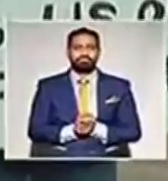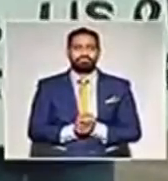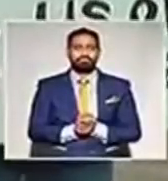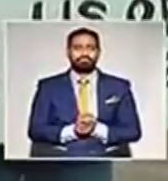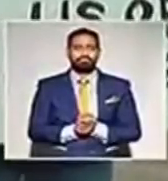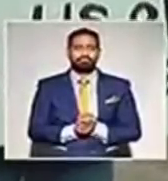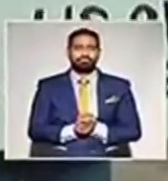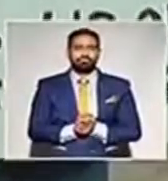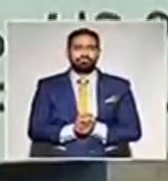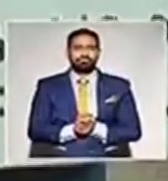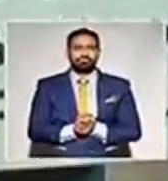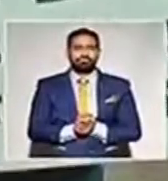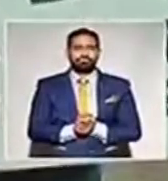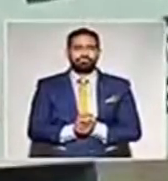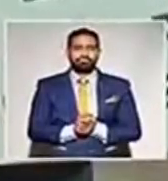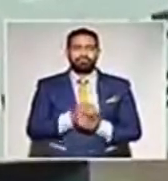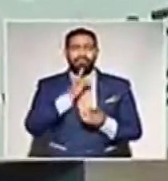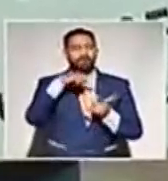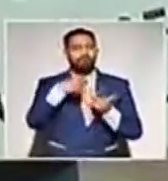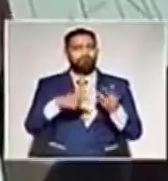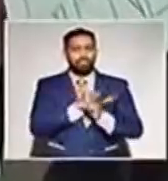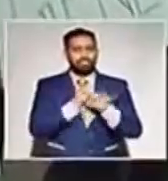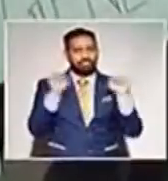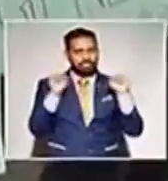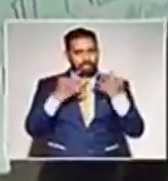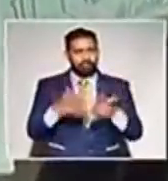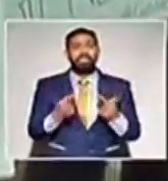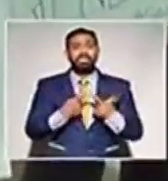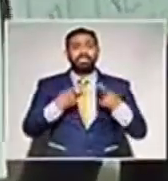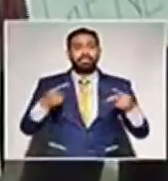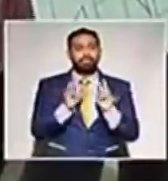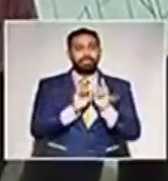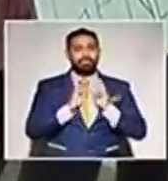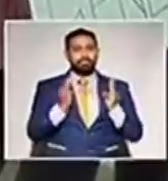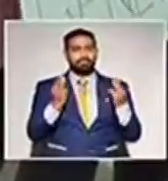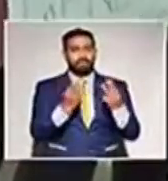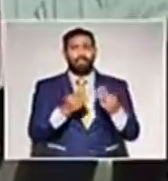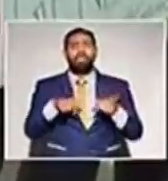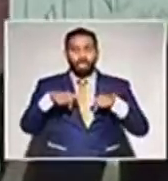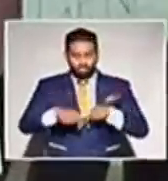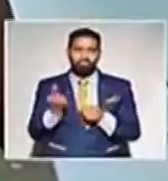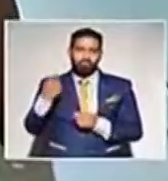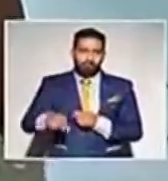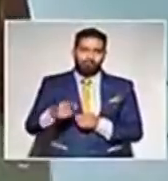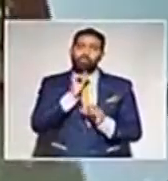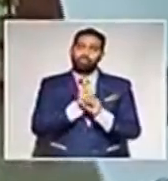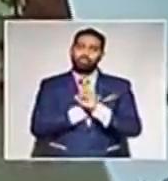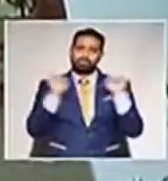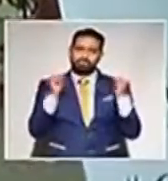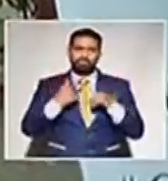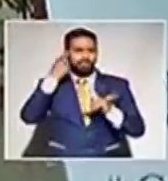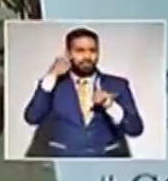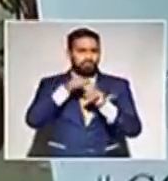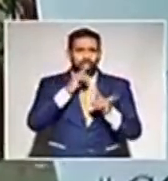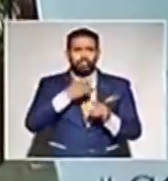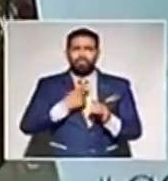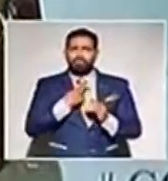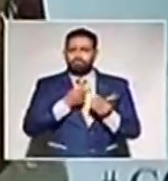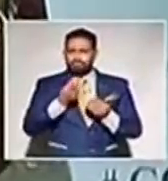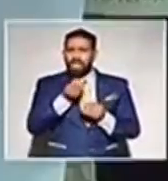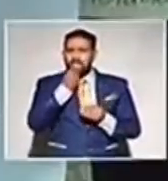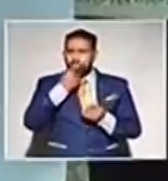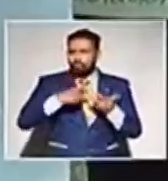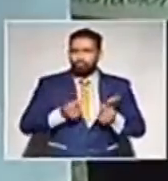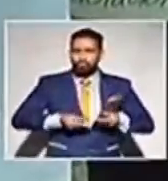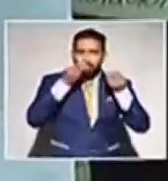Several protesters gathered opposite the Nelumpokana even today to voice their displeasure over the mounting cost of living and the conduct of the current